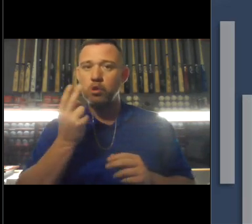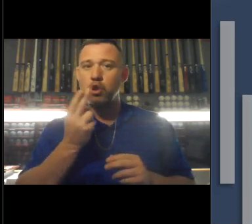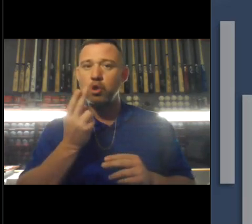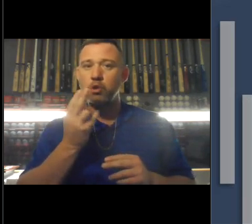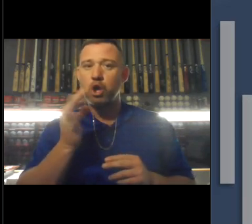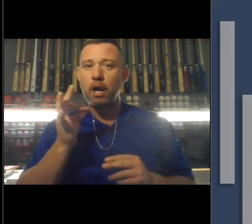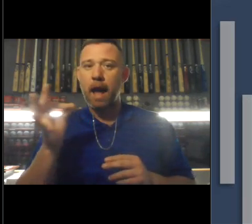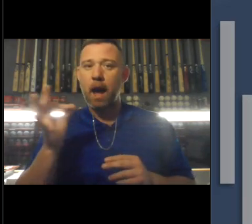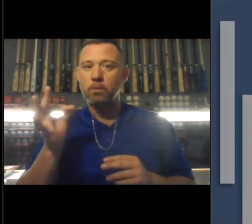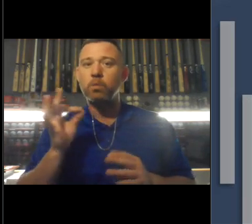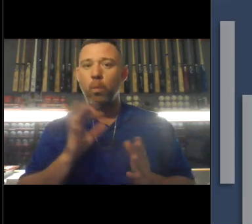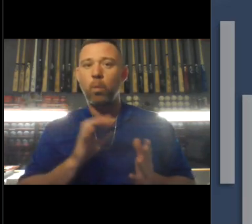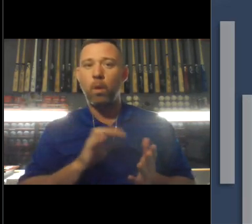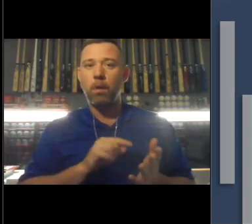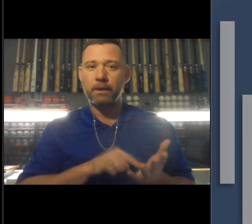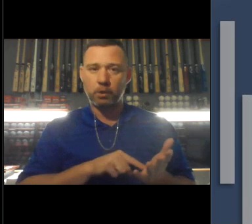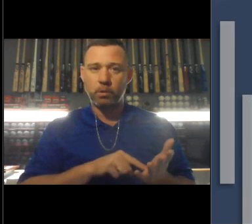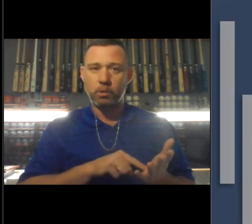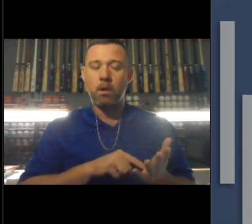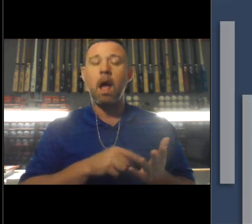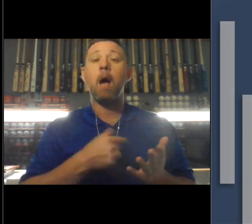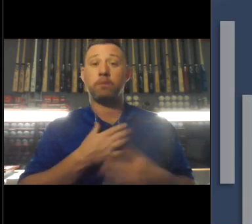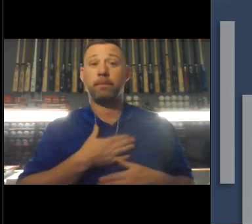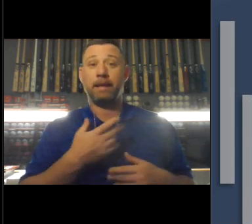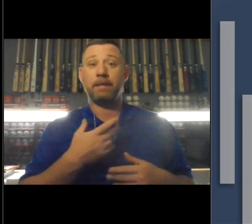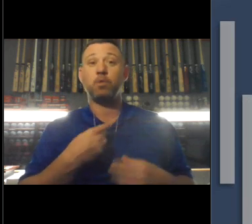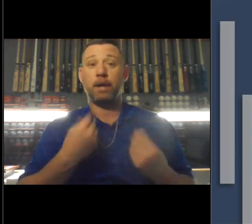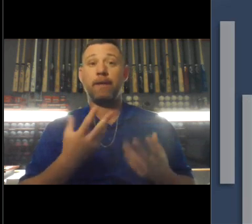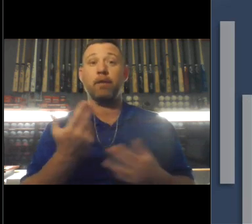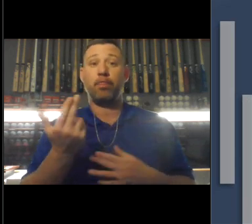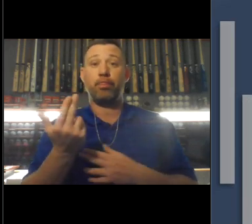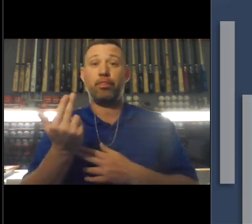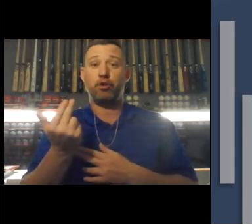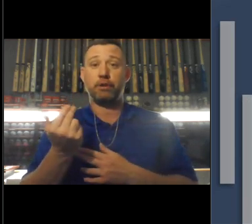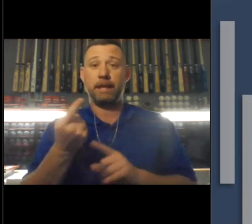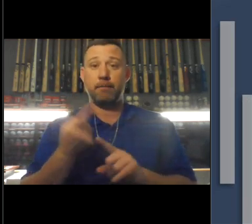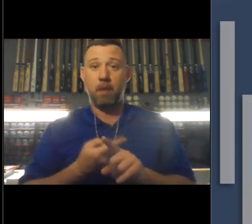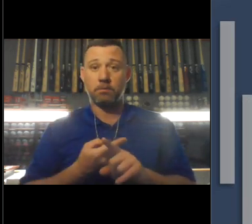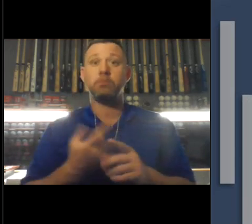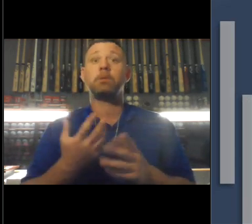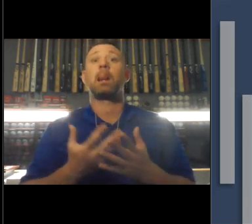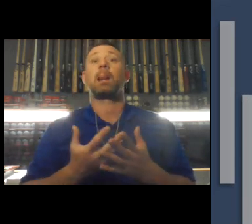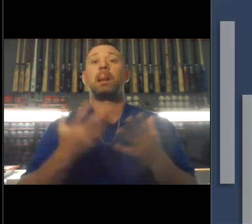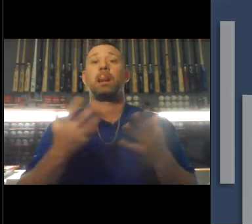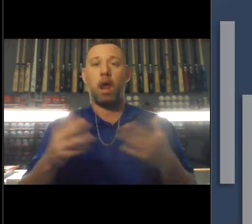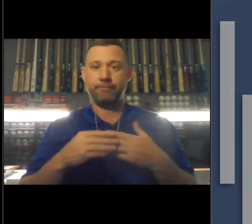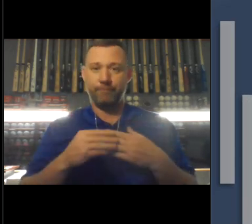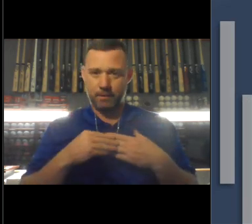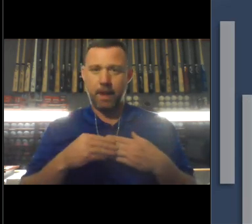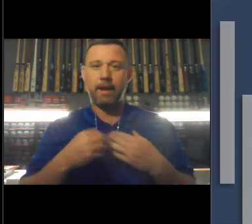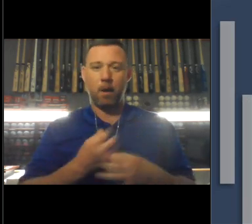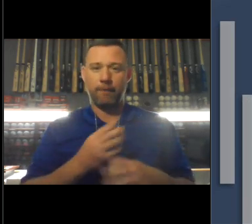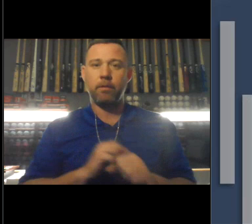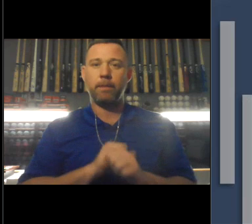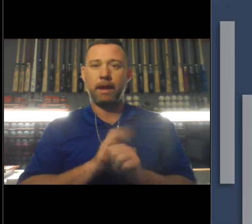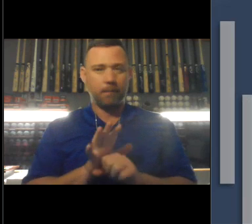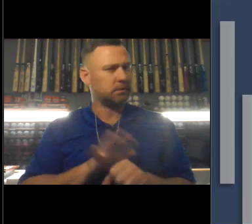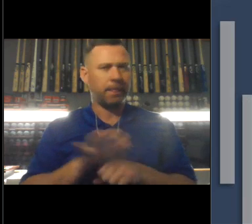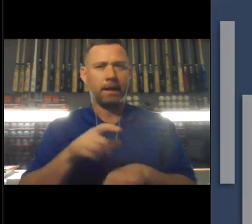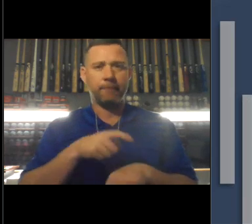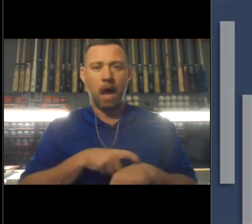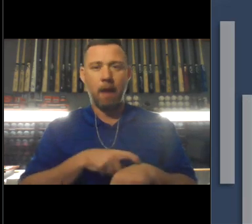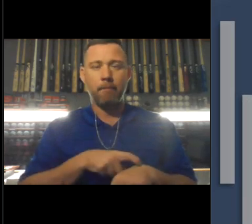be due. I was pleased to see we're giving 13 months. I think that's a lot of grace coming out of the pandemic, so plenty of time to